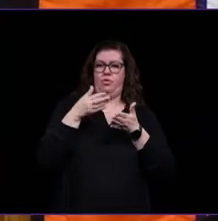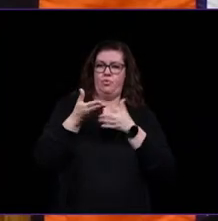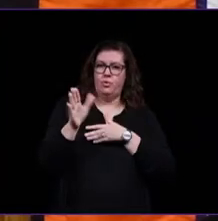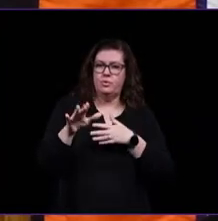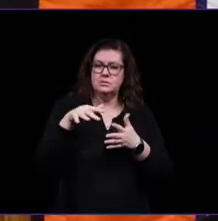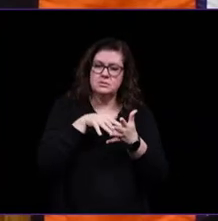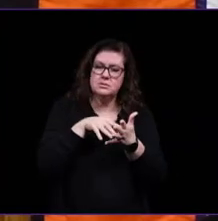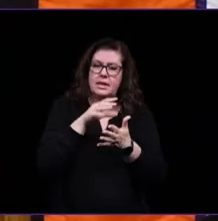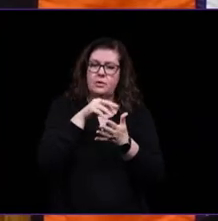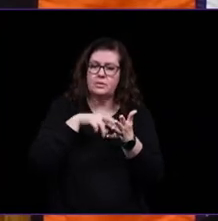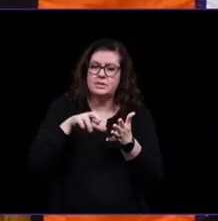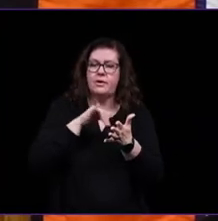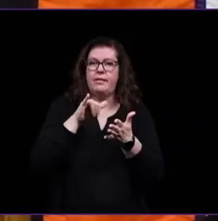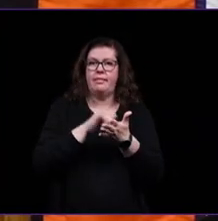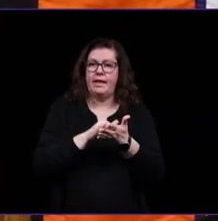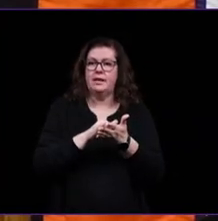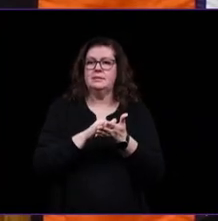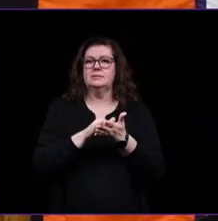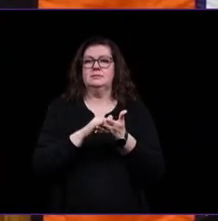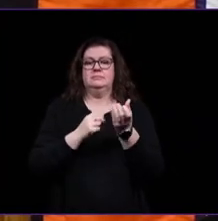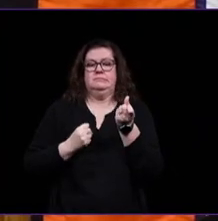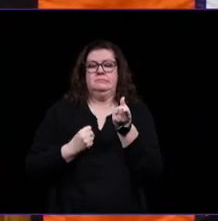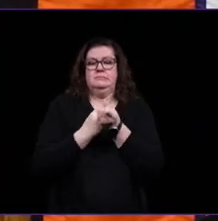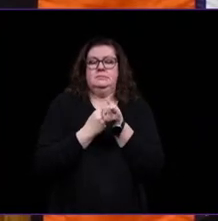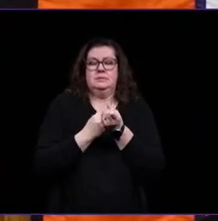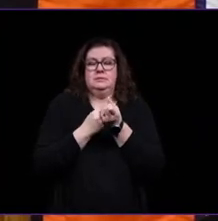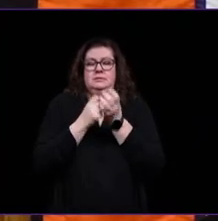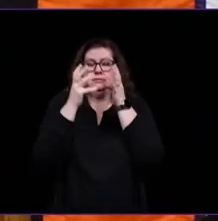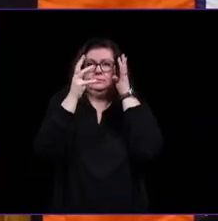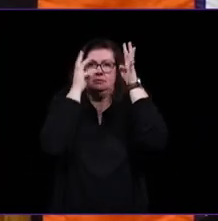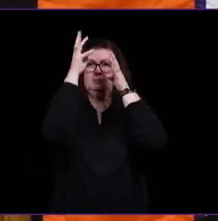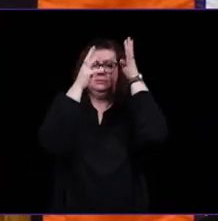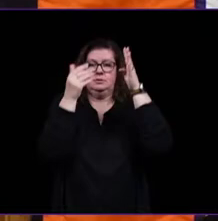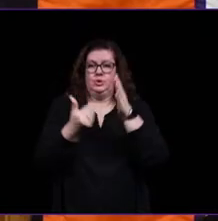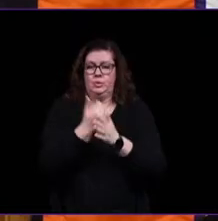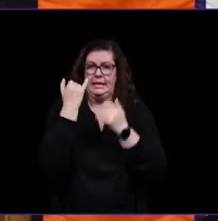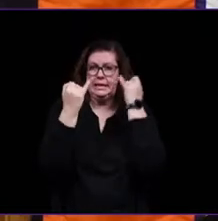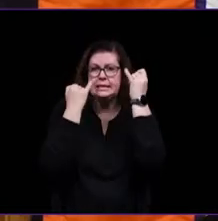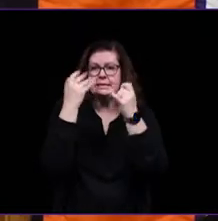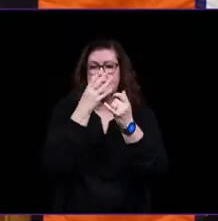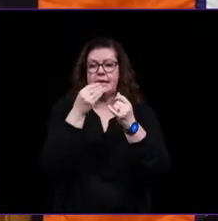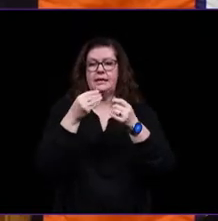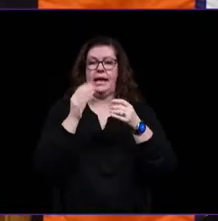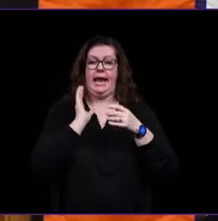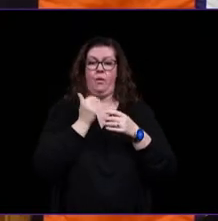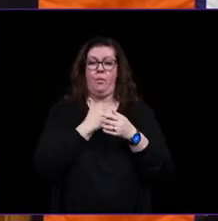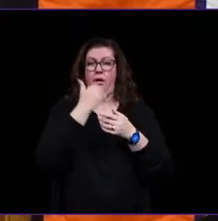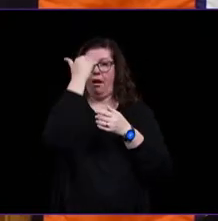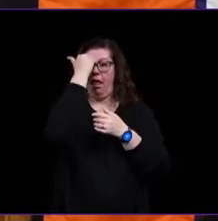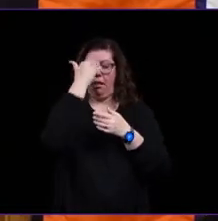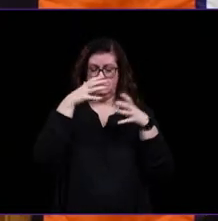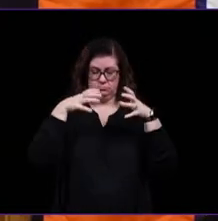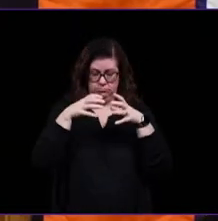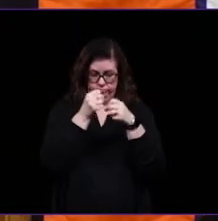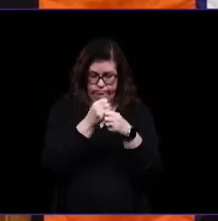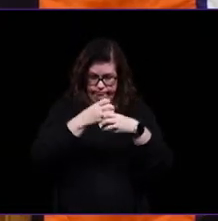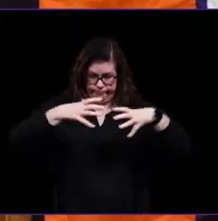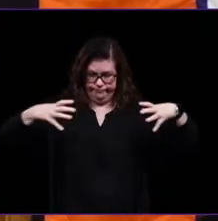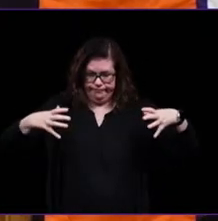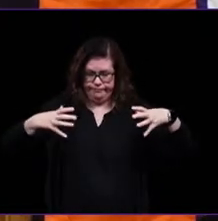research that is driving innovation, generating new ideas, and expanding the knowledge base of Clemson and the